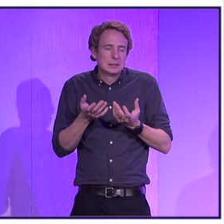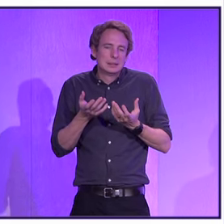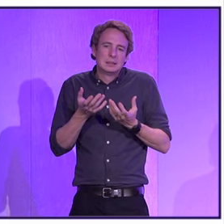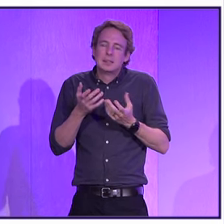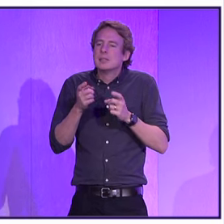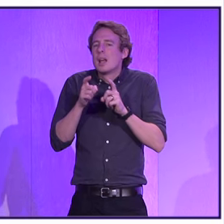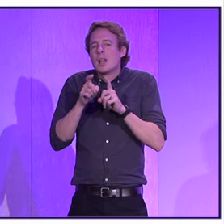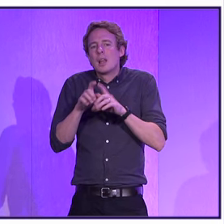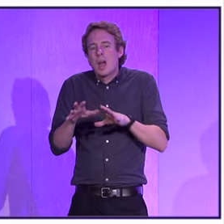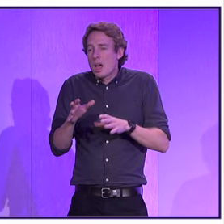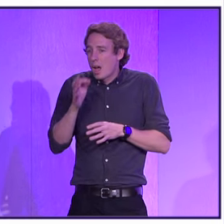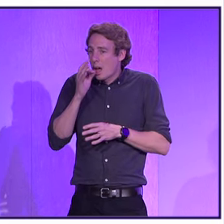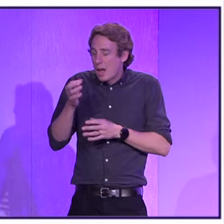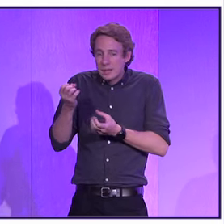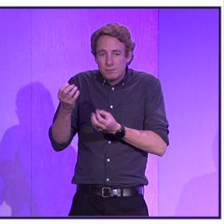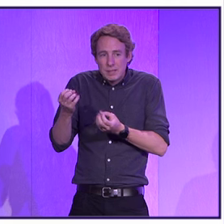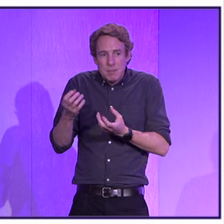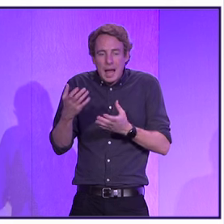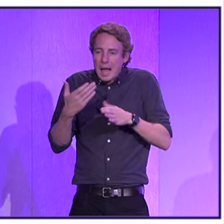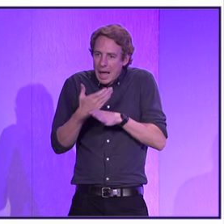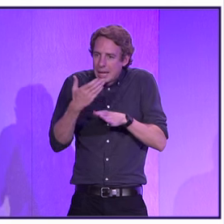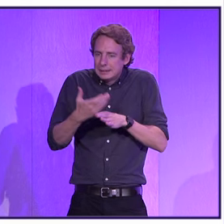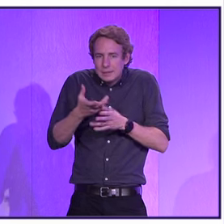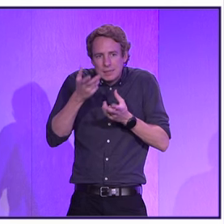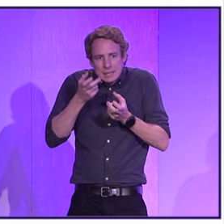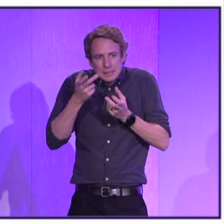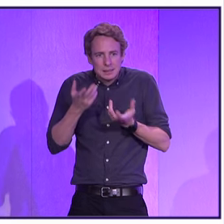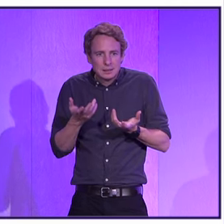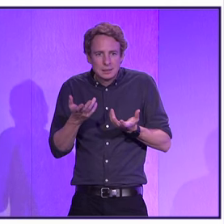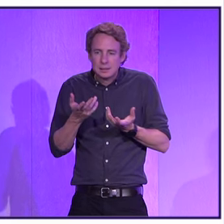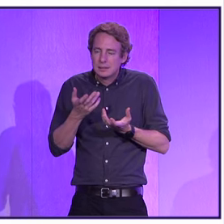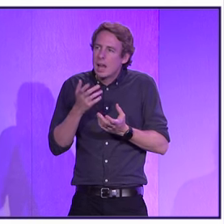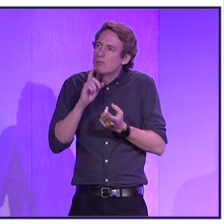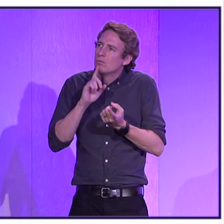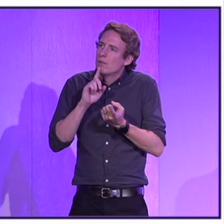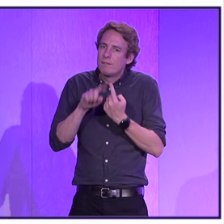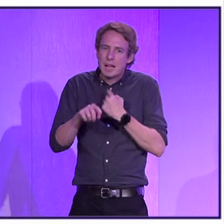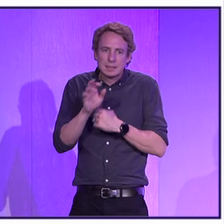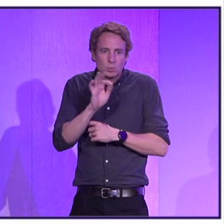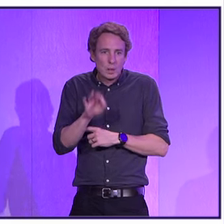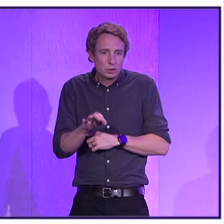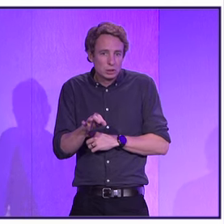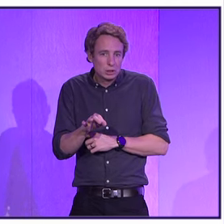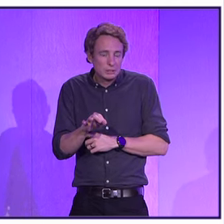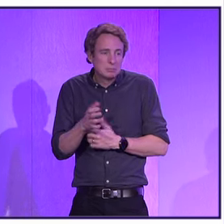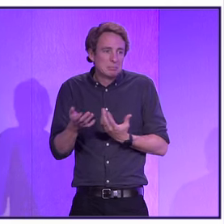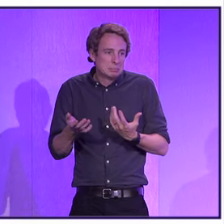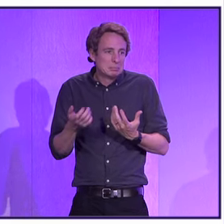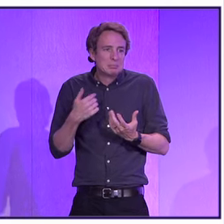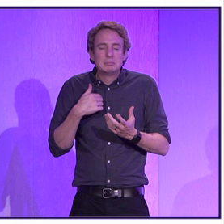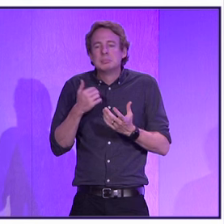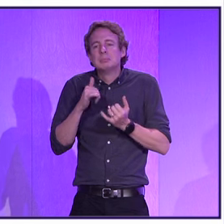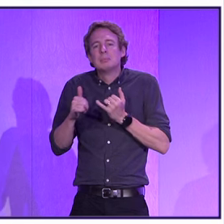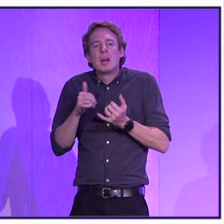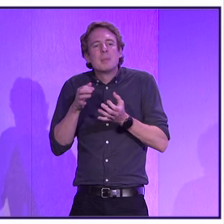behaviours like seeking feedback and active listening and reflective questioning and all that great stuff, or